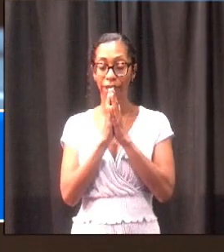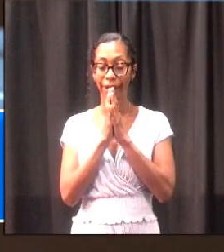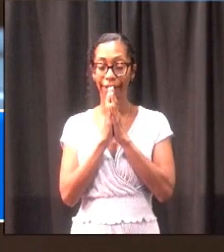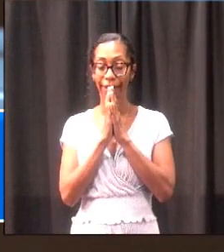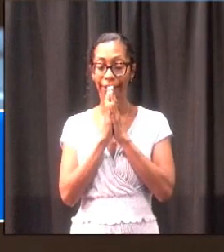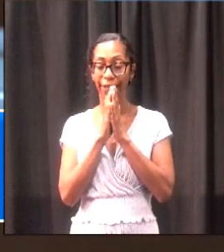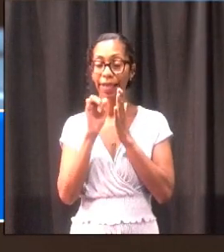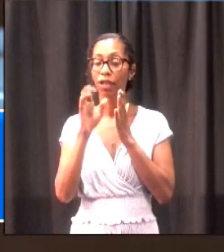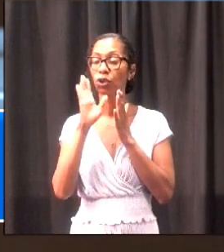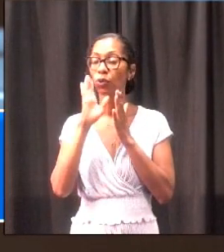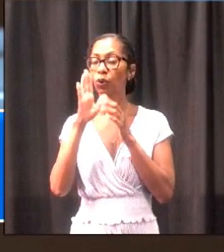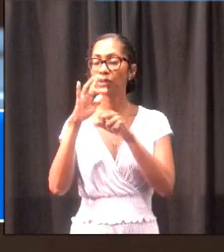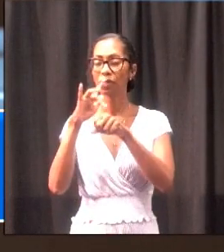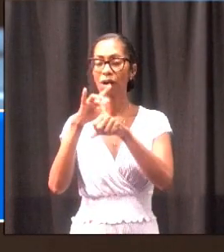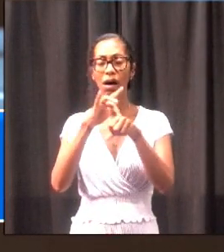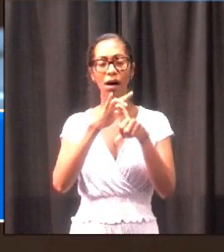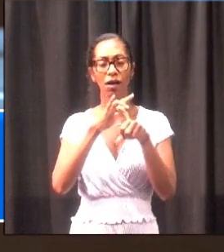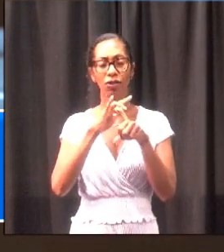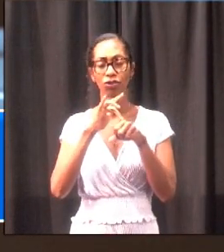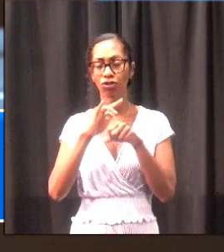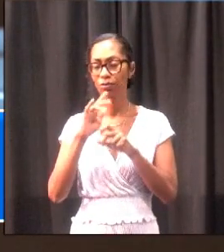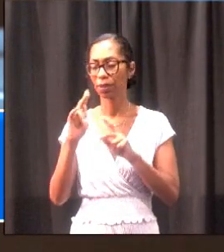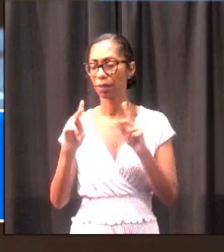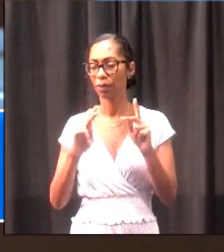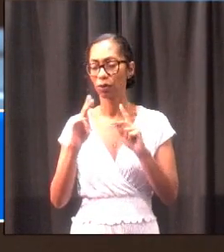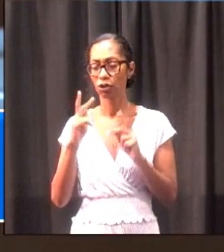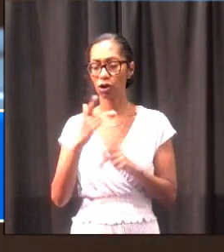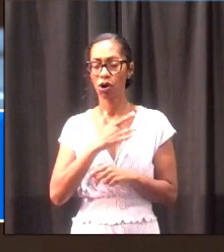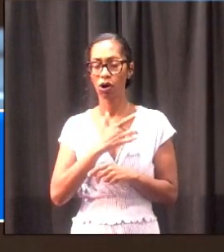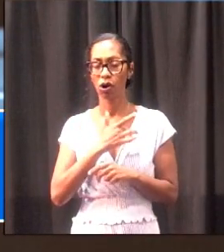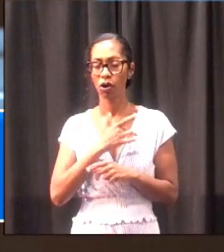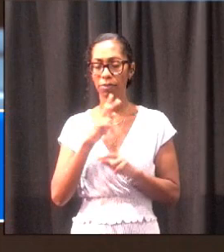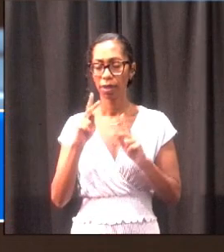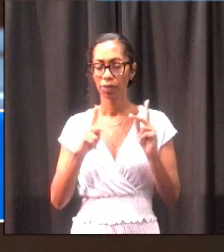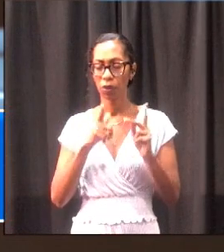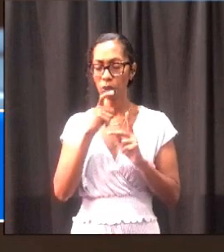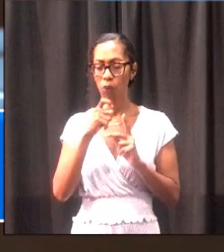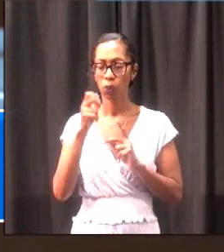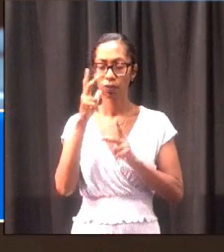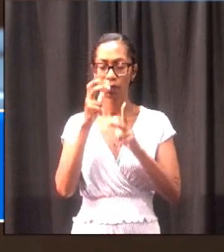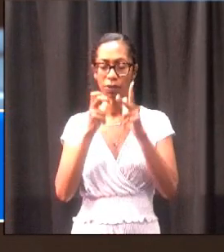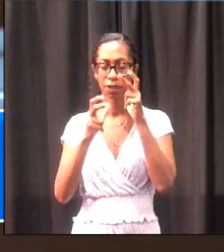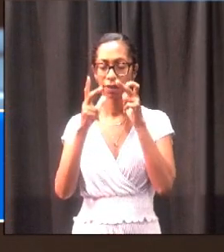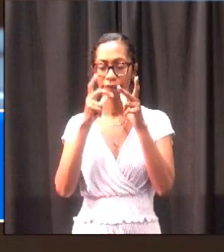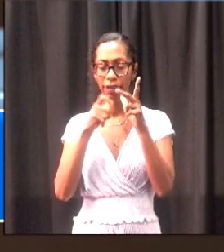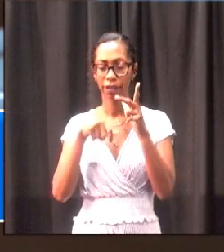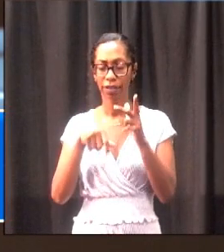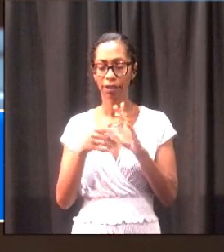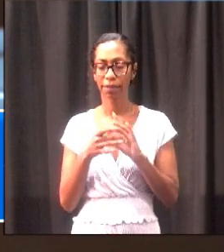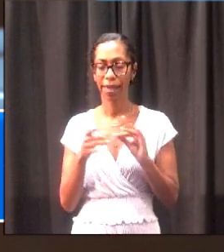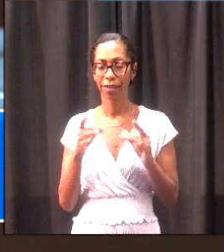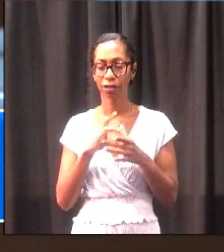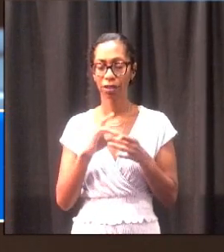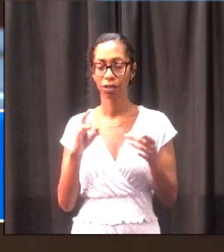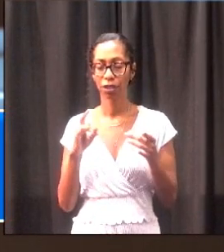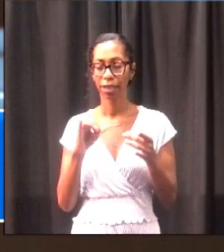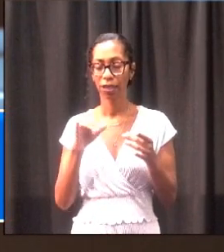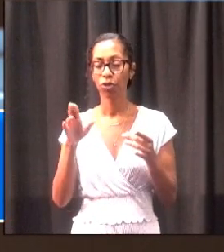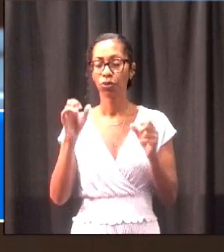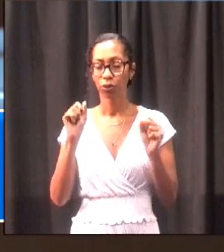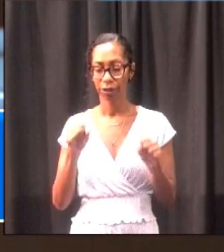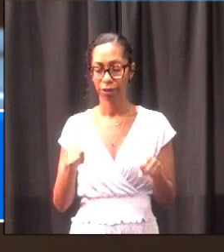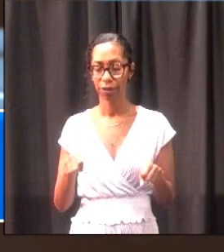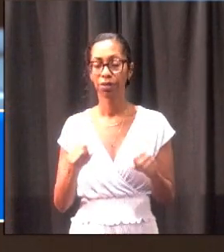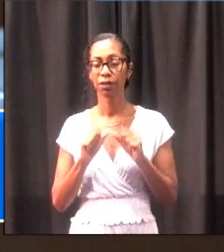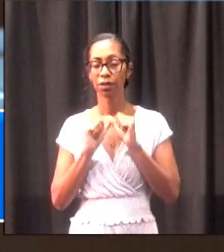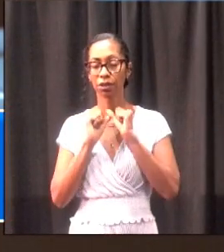that you would just touch the hearts of those who are hearing this word. that we would continue to walk in the grace